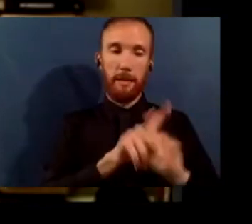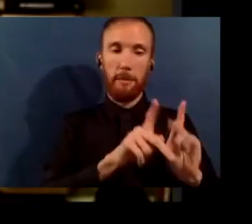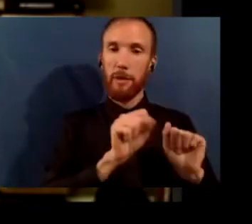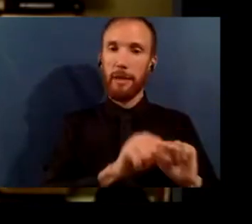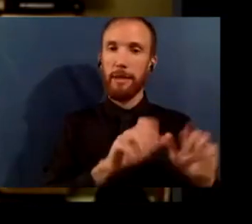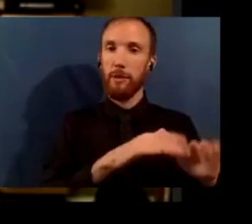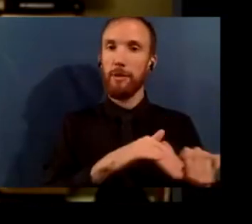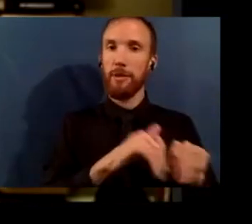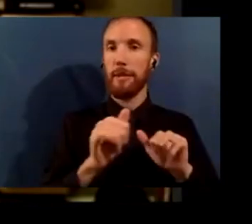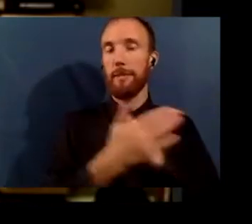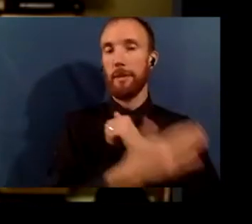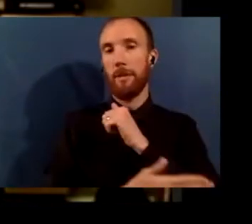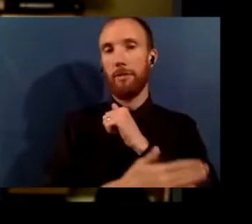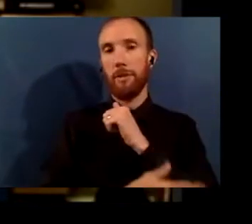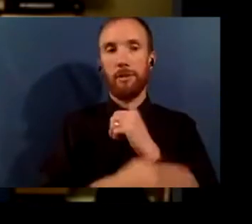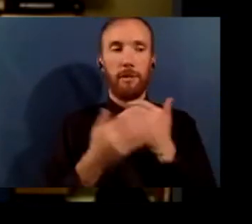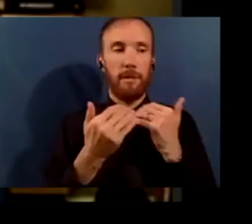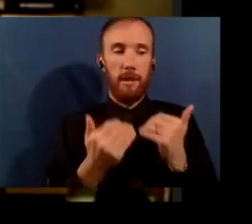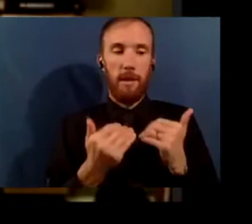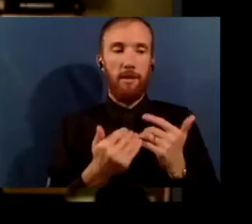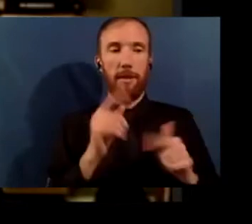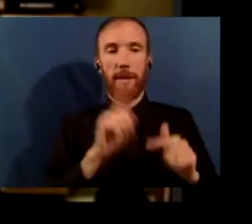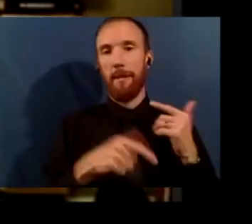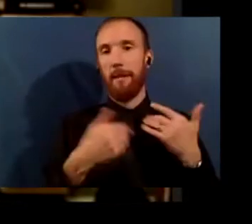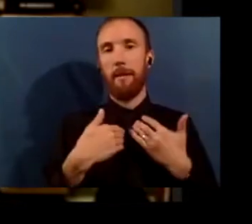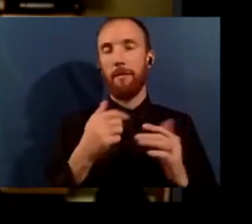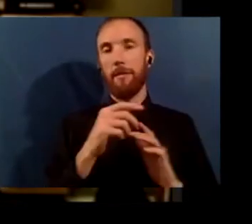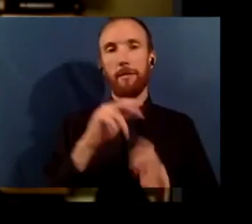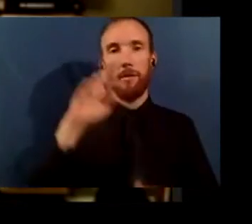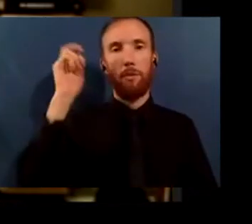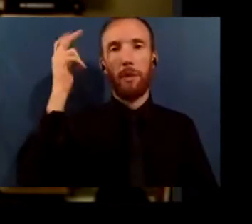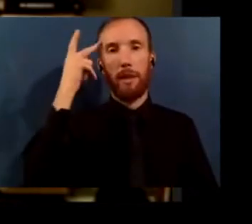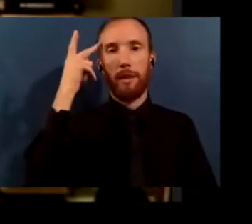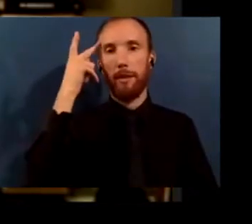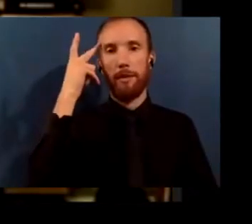agenda under this, not like that. So